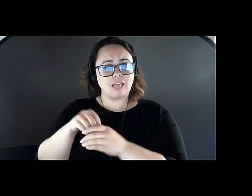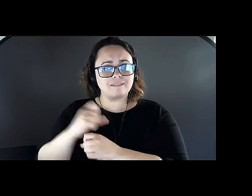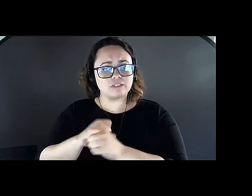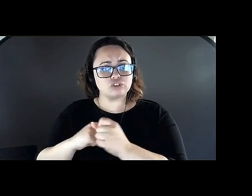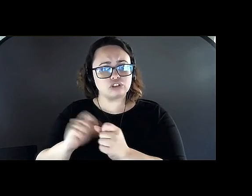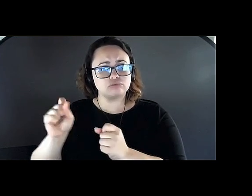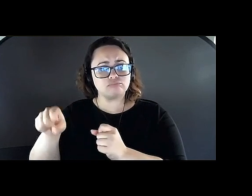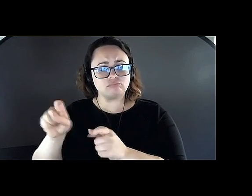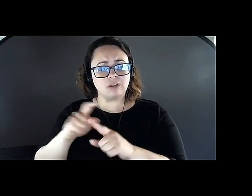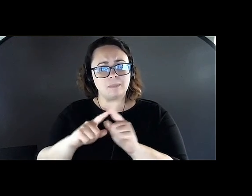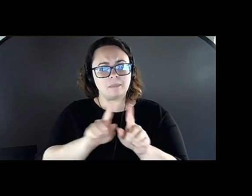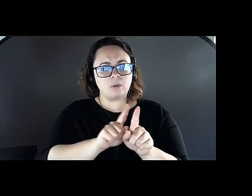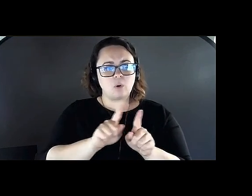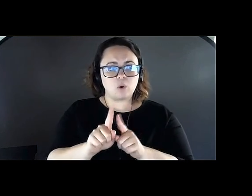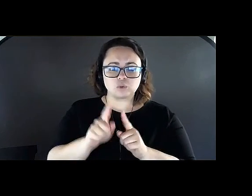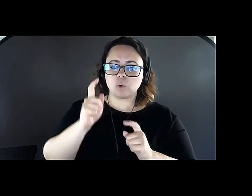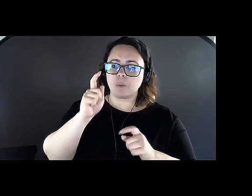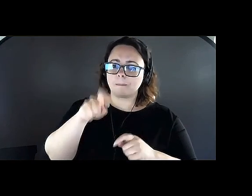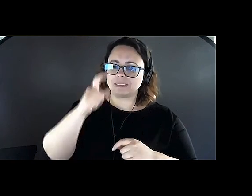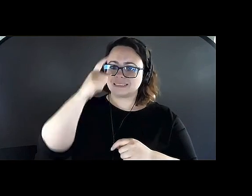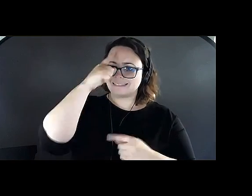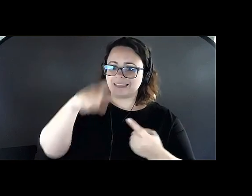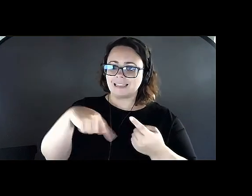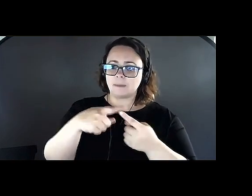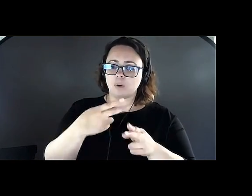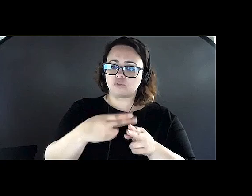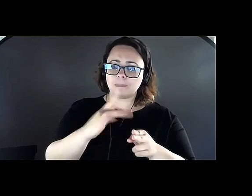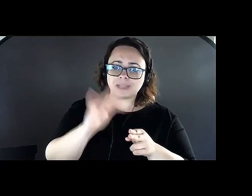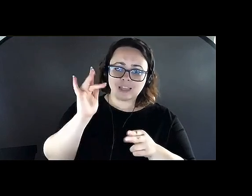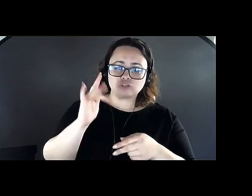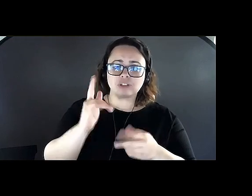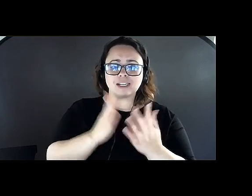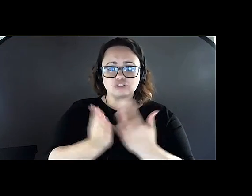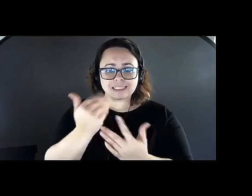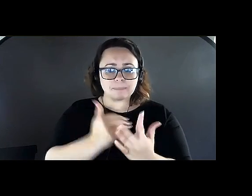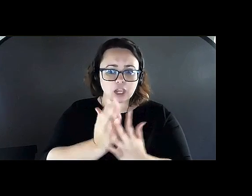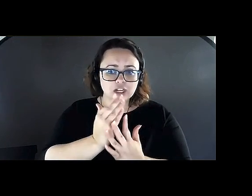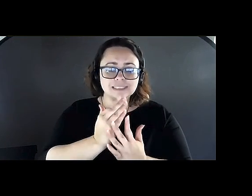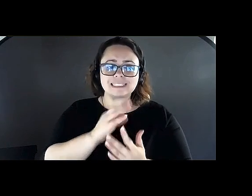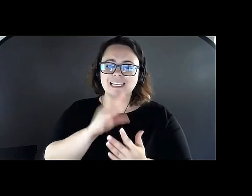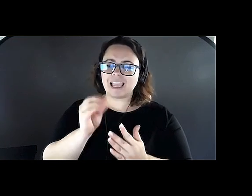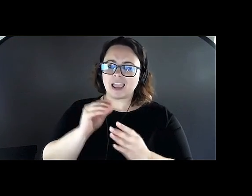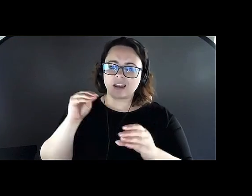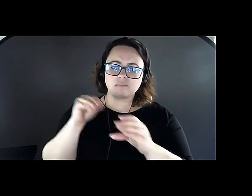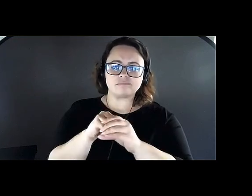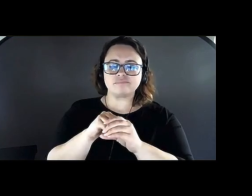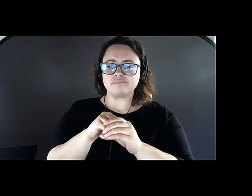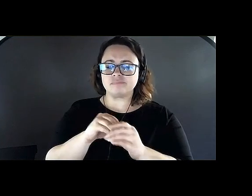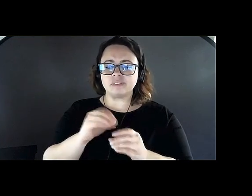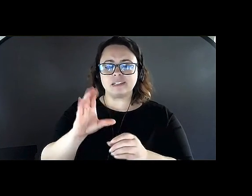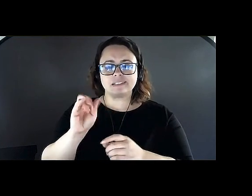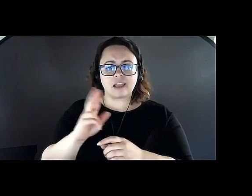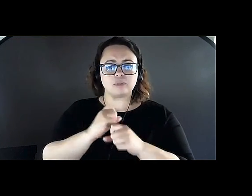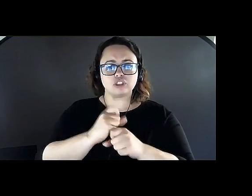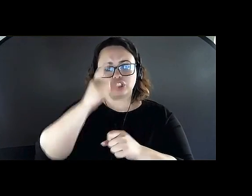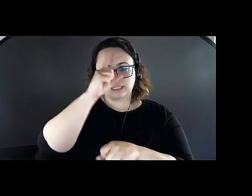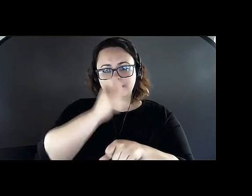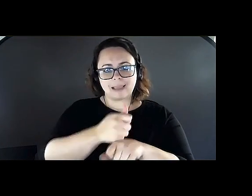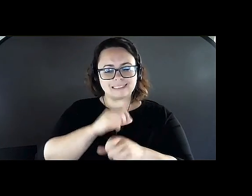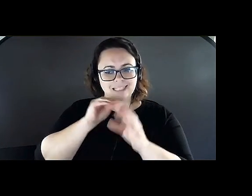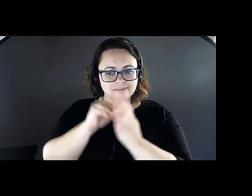critical infrastructure, but also being mindful of reputation and transparency and ingraining the cybersecurity